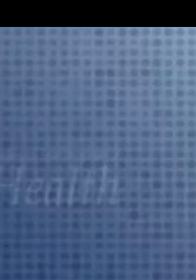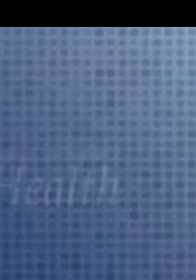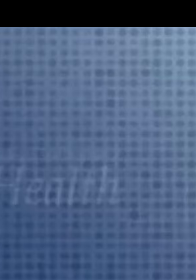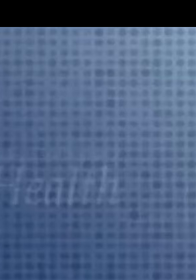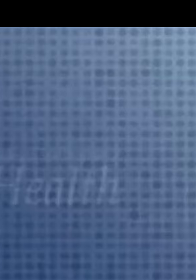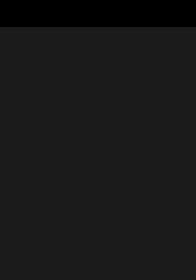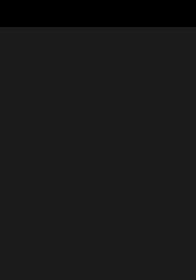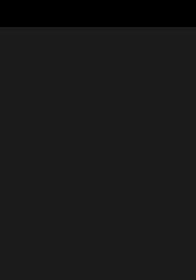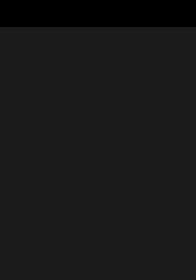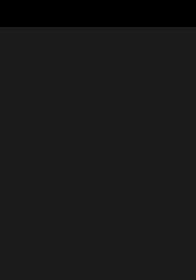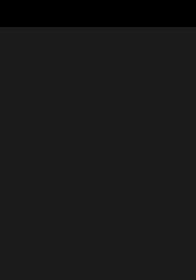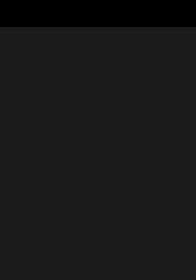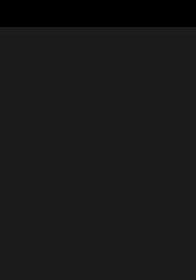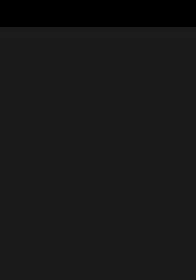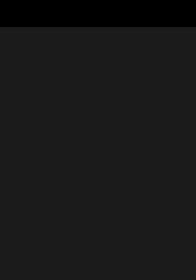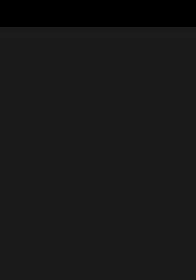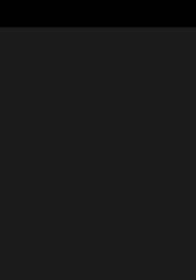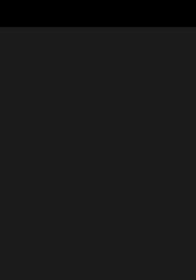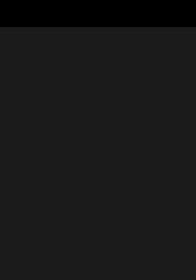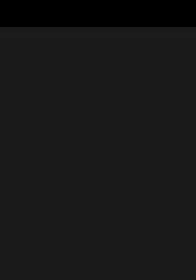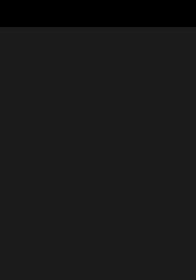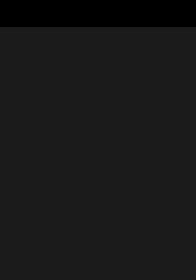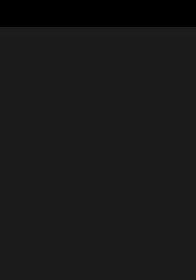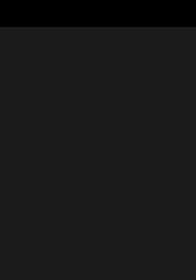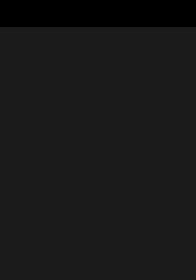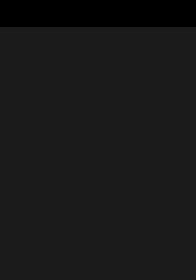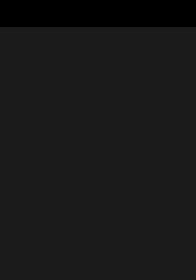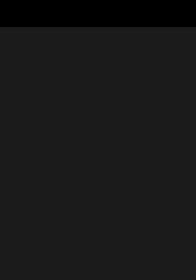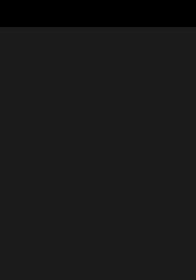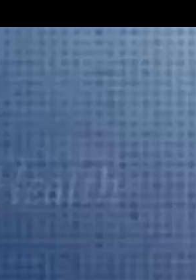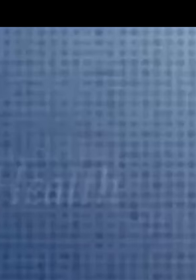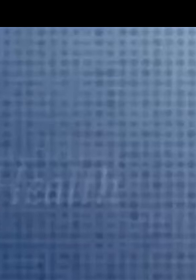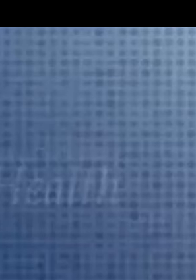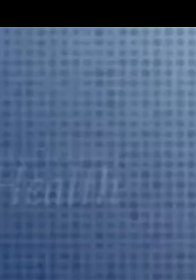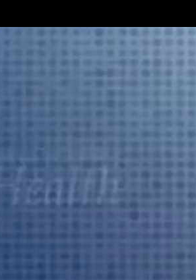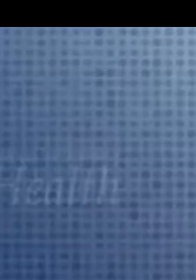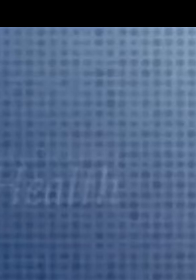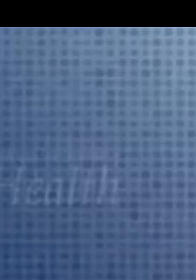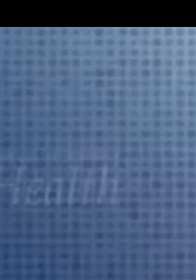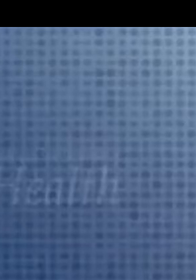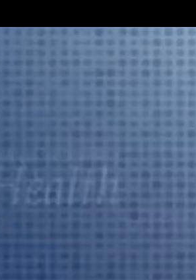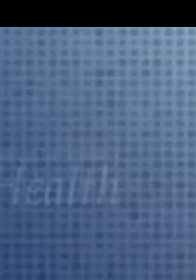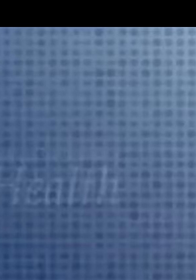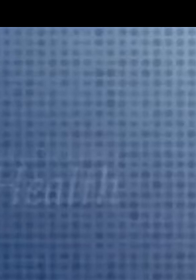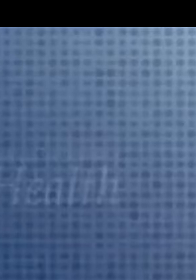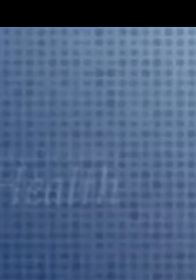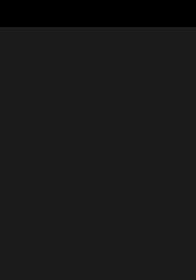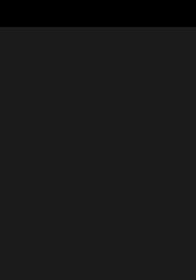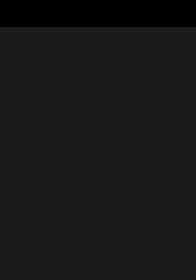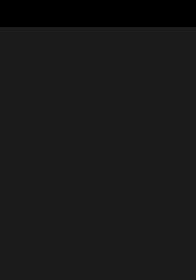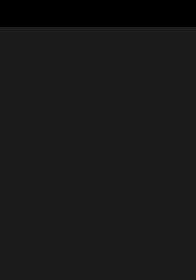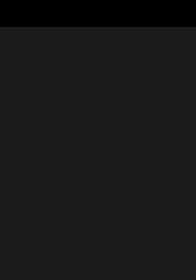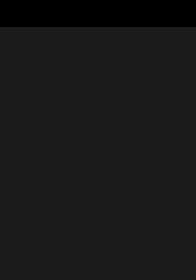want. Do. I will shut it down and then nice job, Ashley. Really nice job. And then I will start getting the